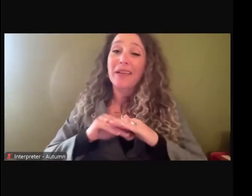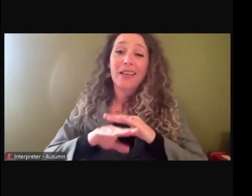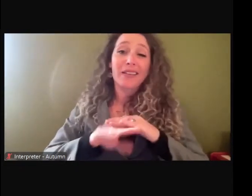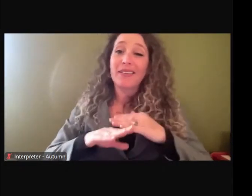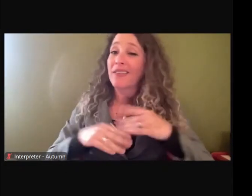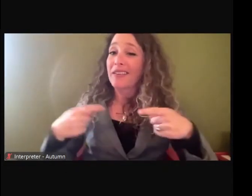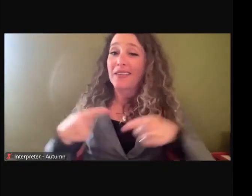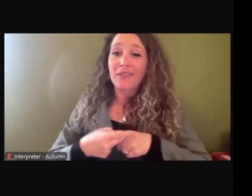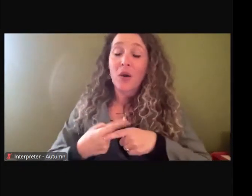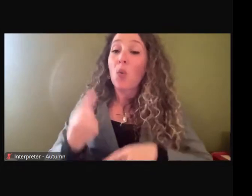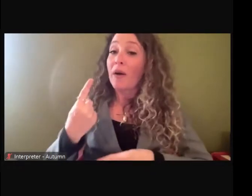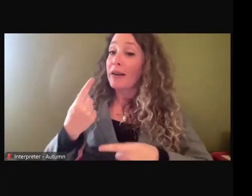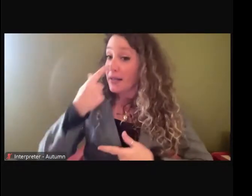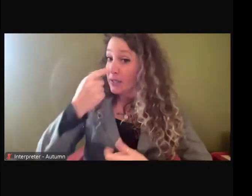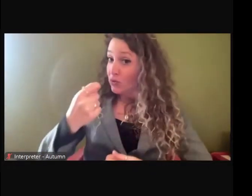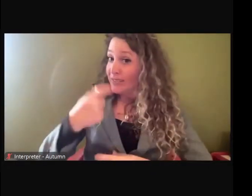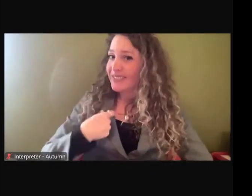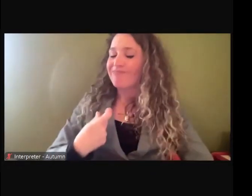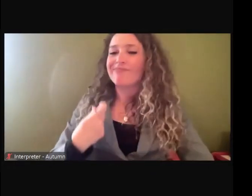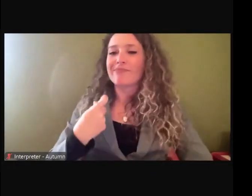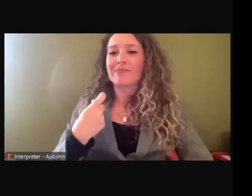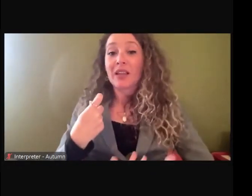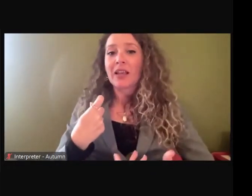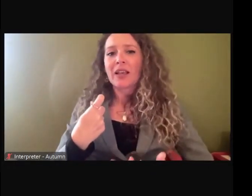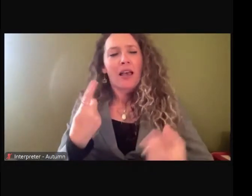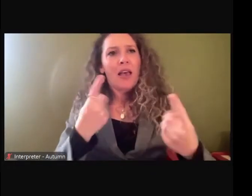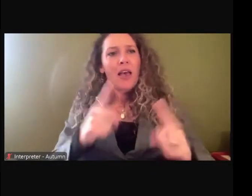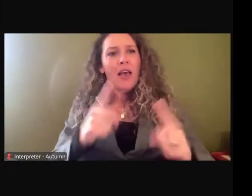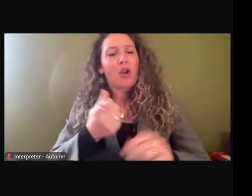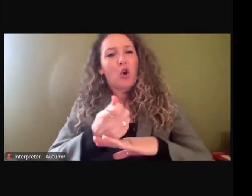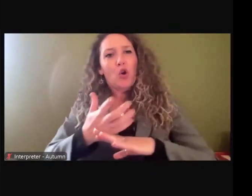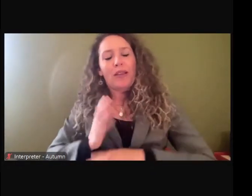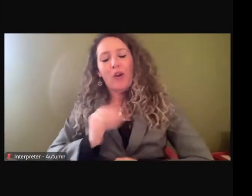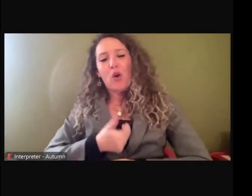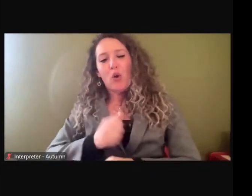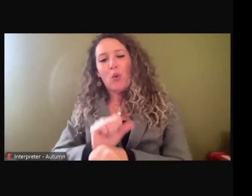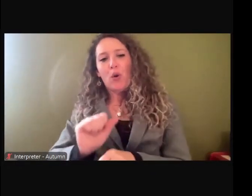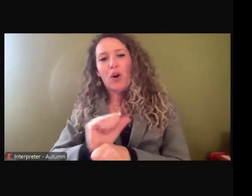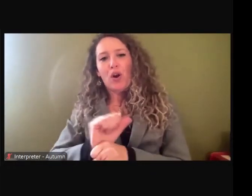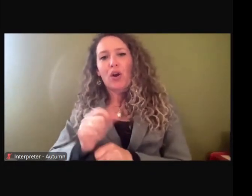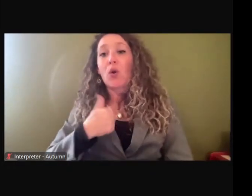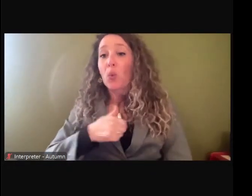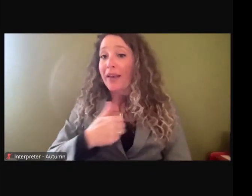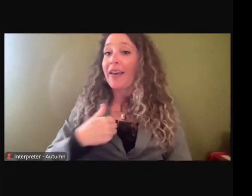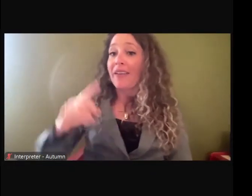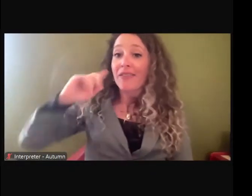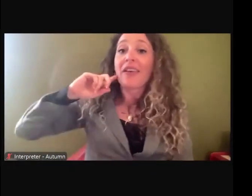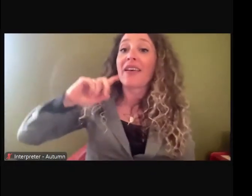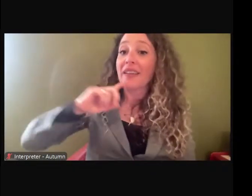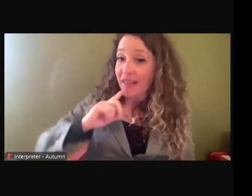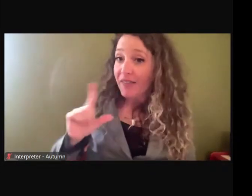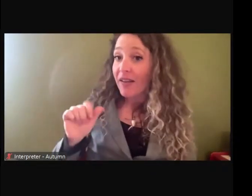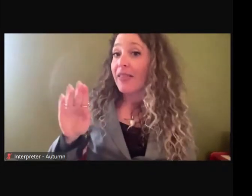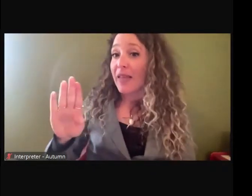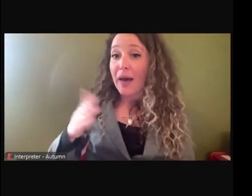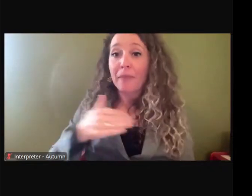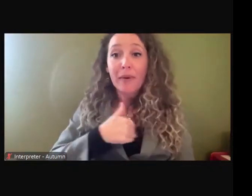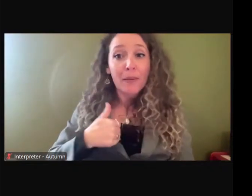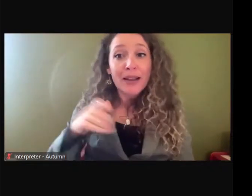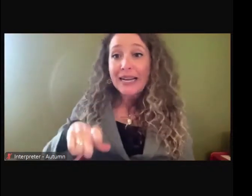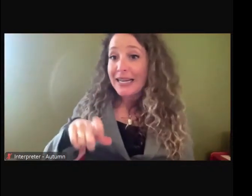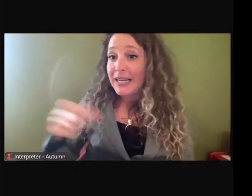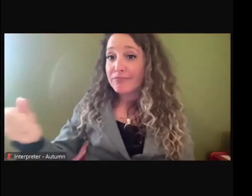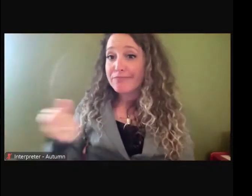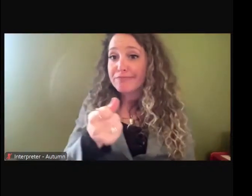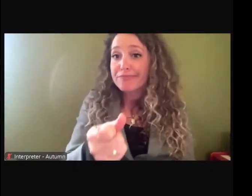one interesting one that popped up fairly early in our work was we had lab members, we have deaf lab members who need ASL interpreters. And